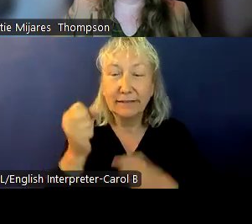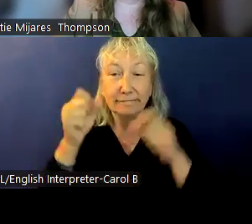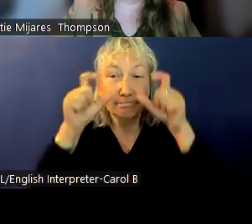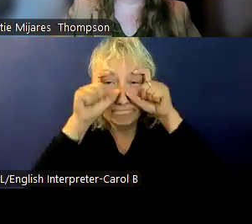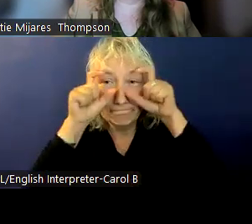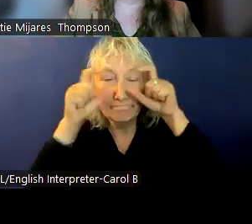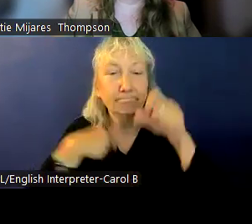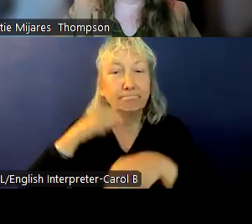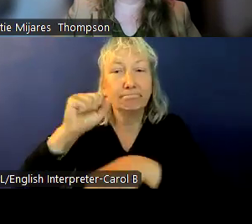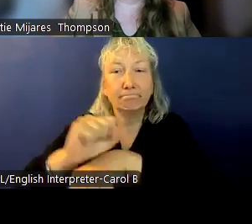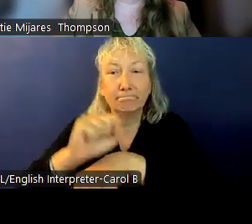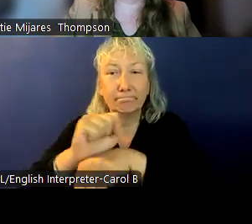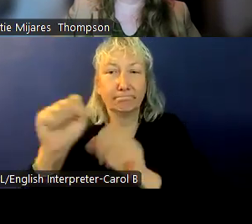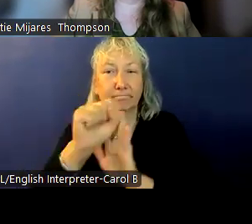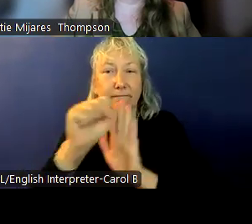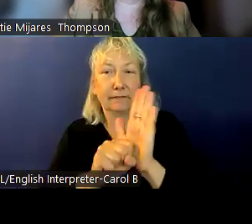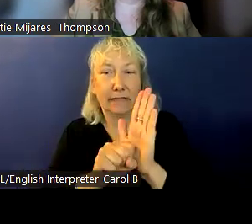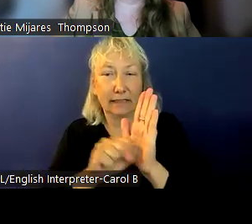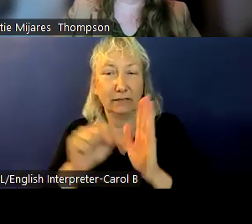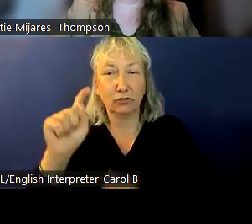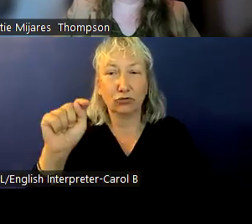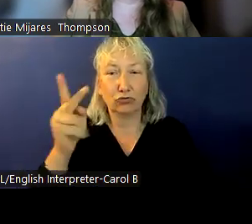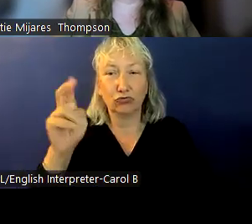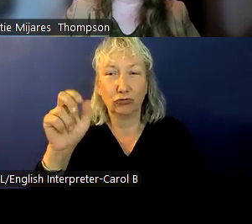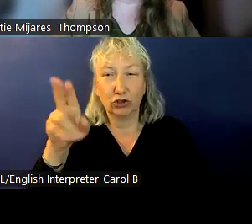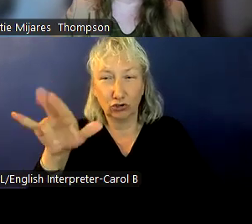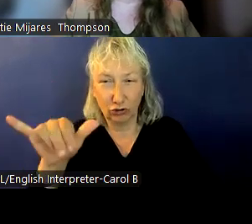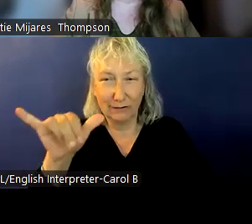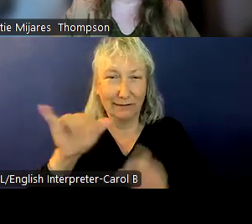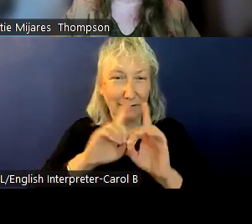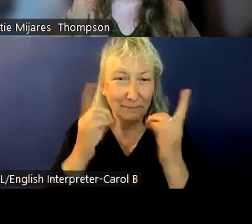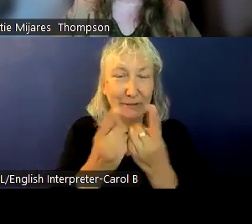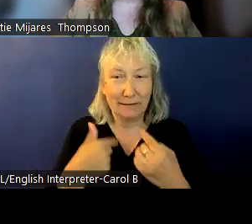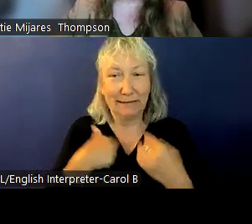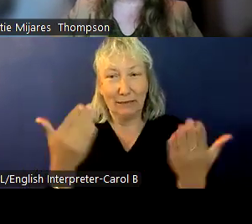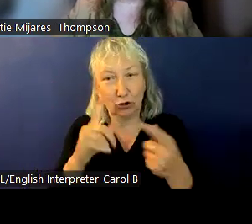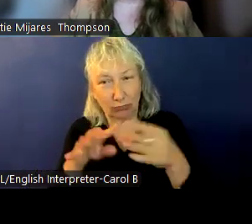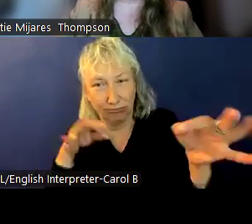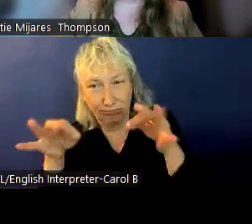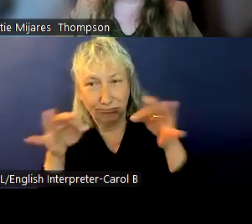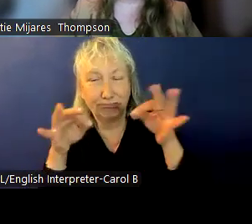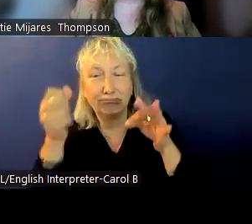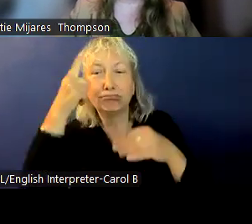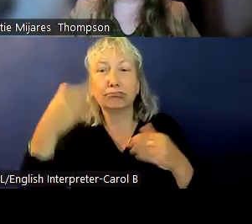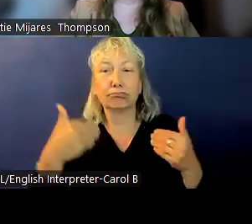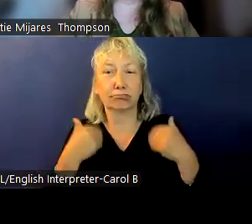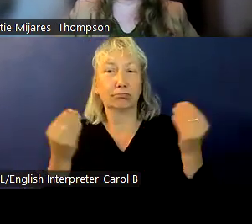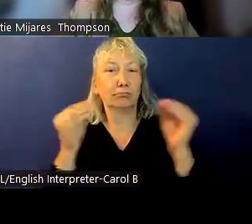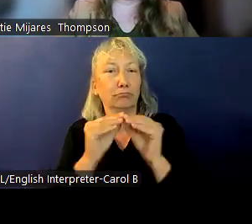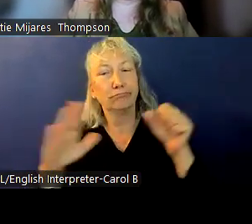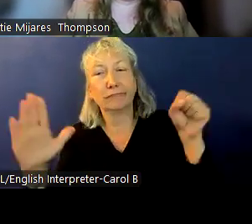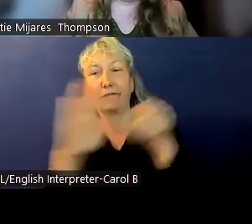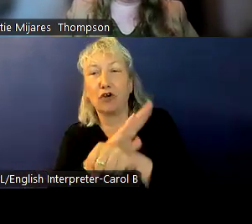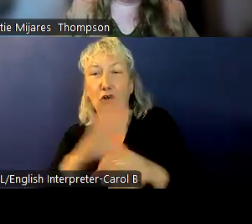Treasury Department, which is where I'm sitting right now to share information about the ABLE program. There is a more full,